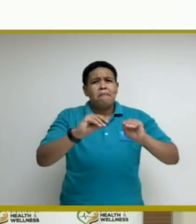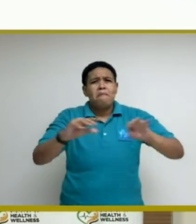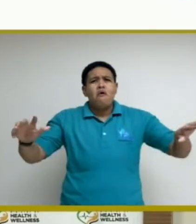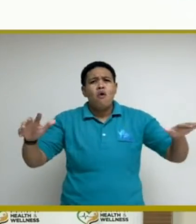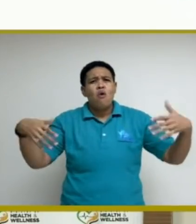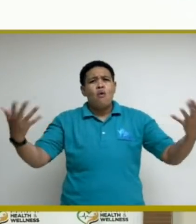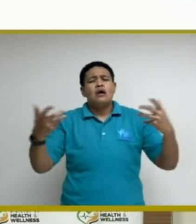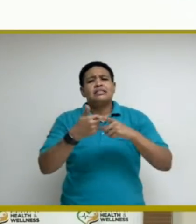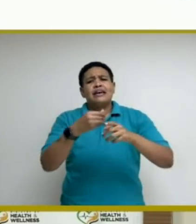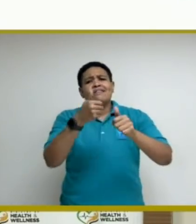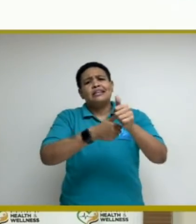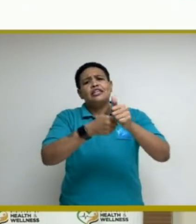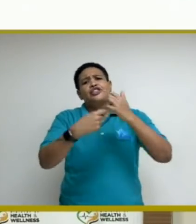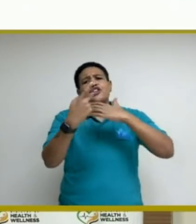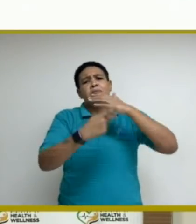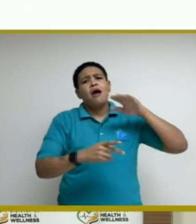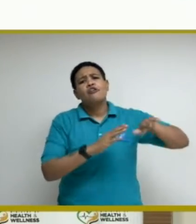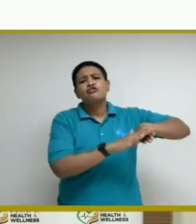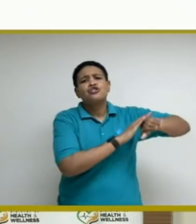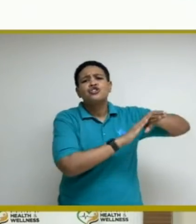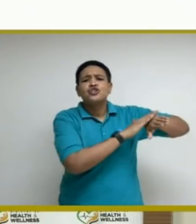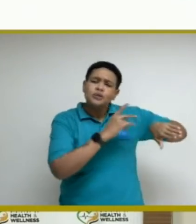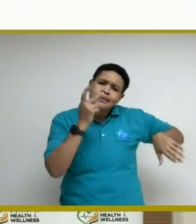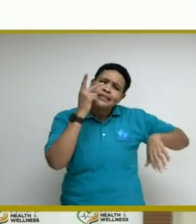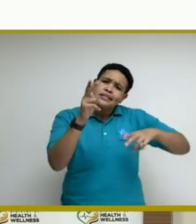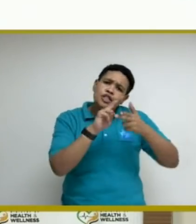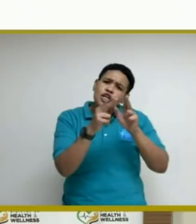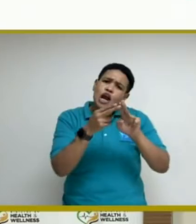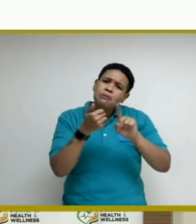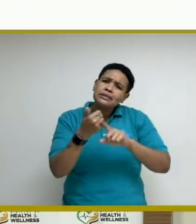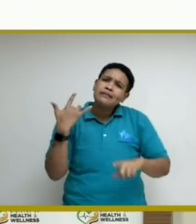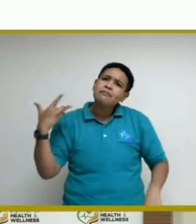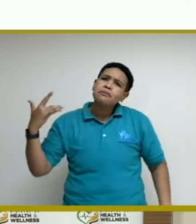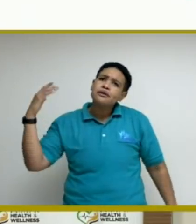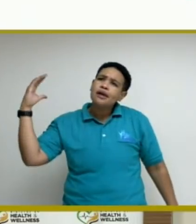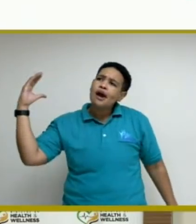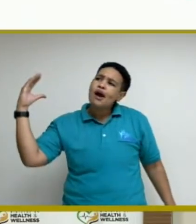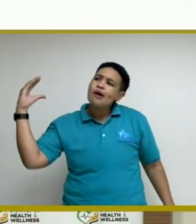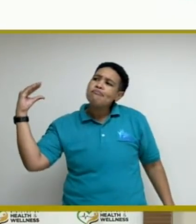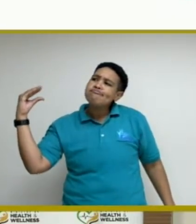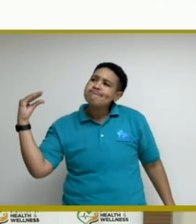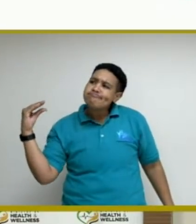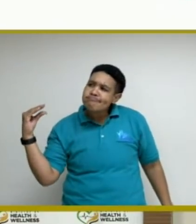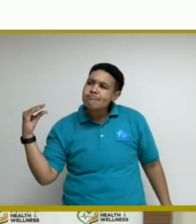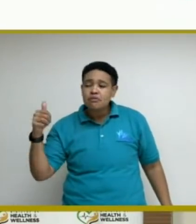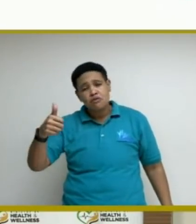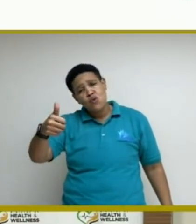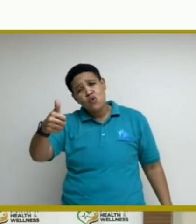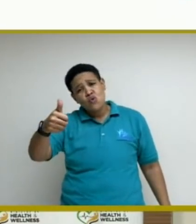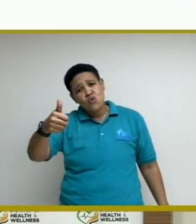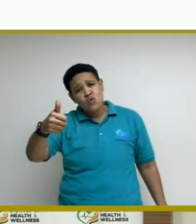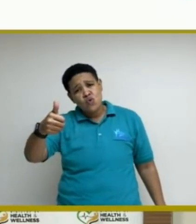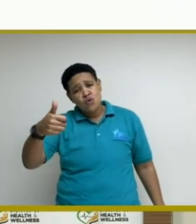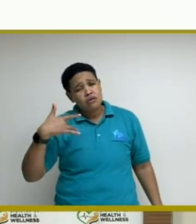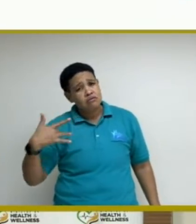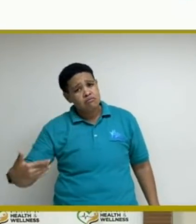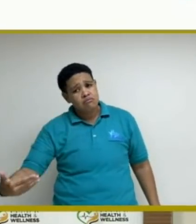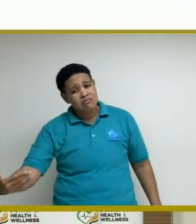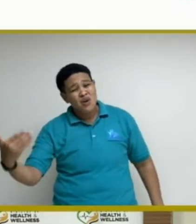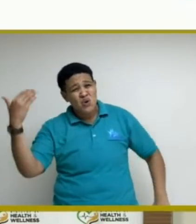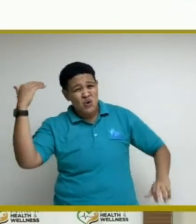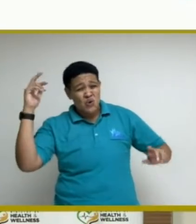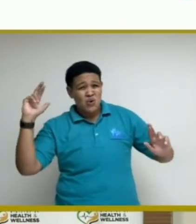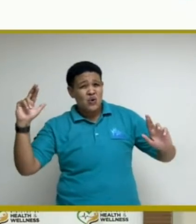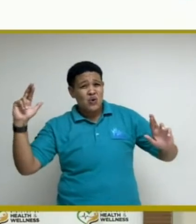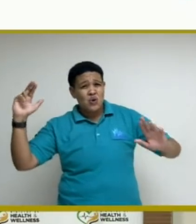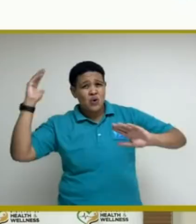in each parish, we are seeing that the number of cases are going down, and this is a good trend, and we're hoping that